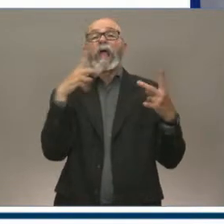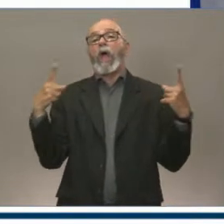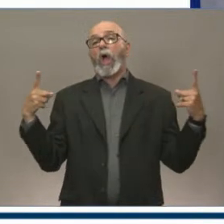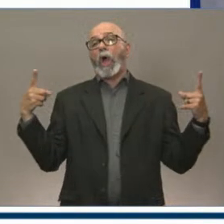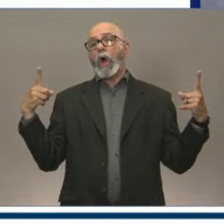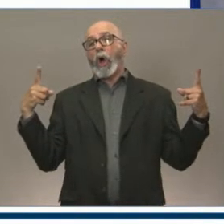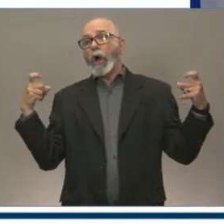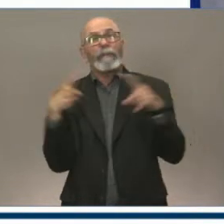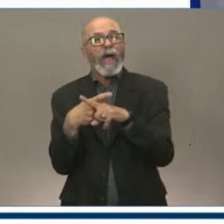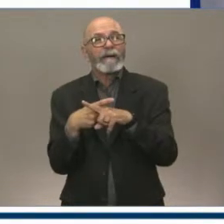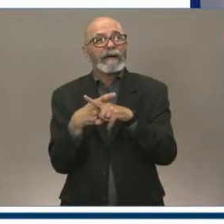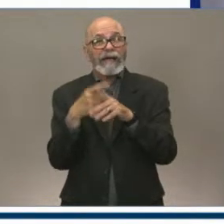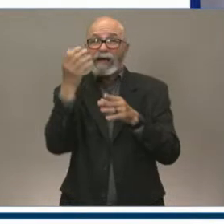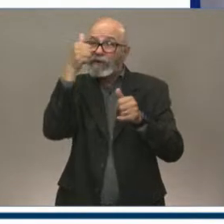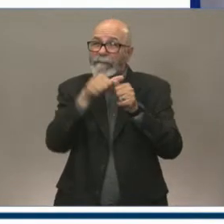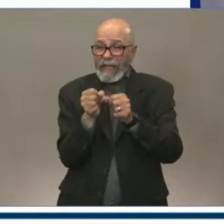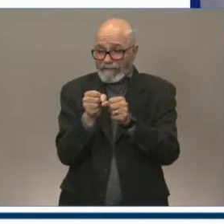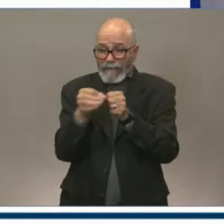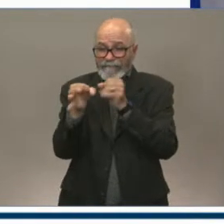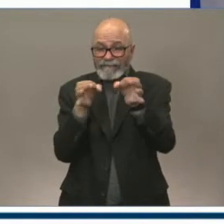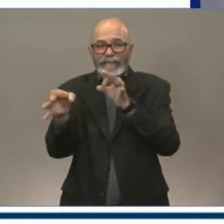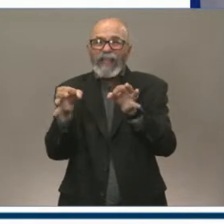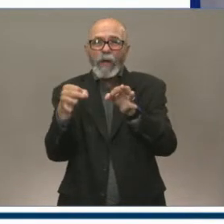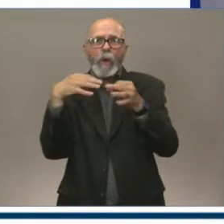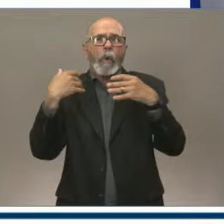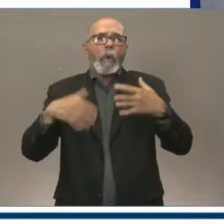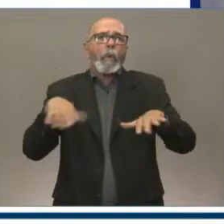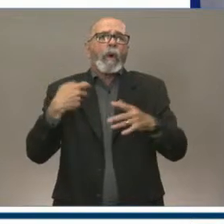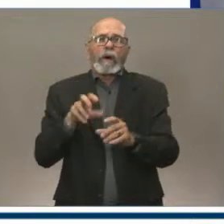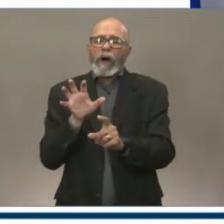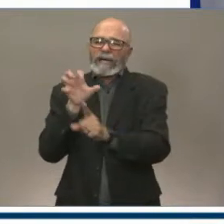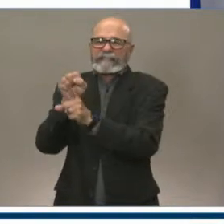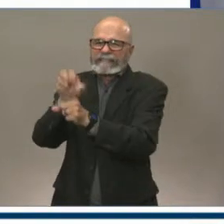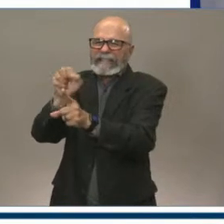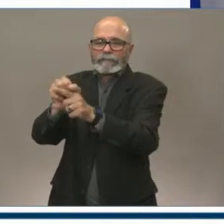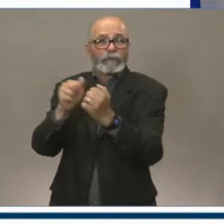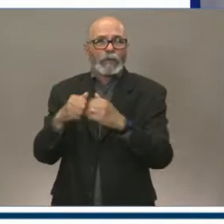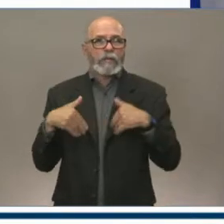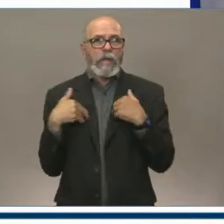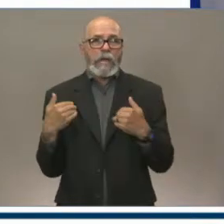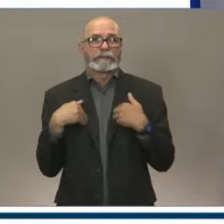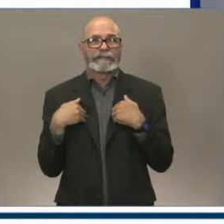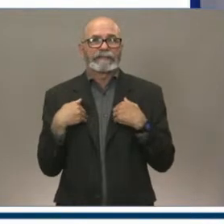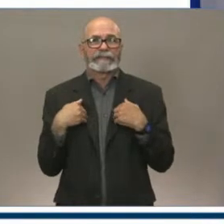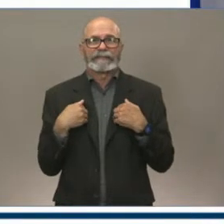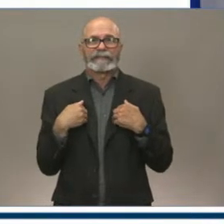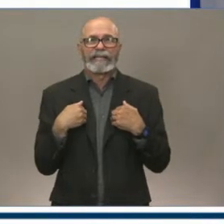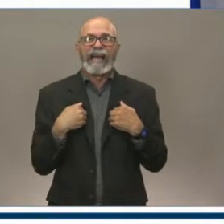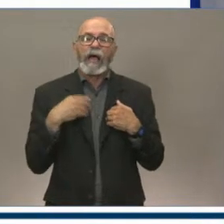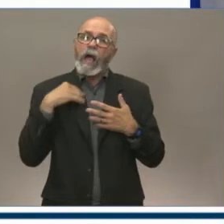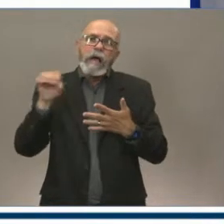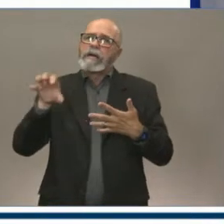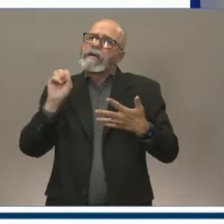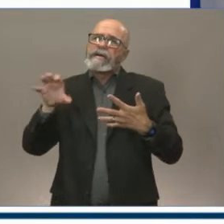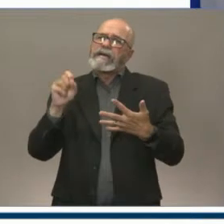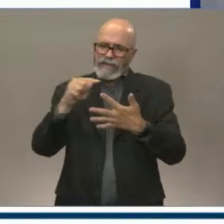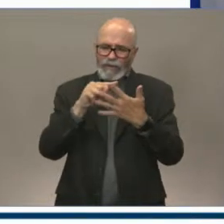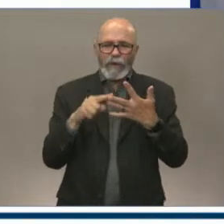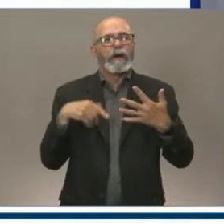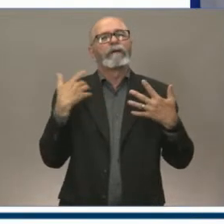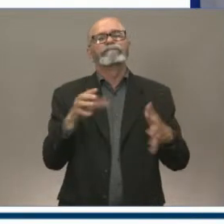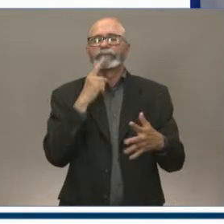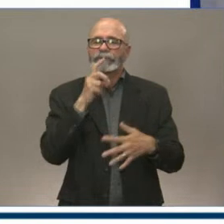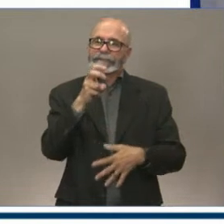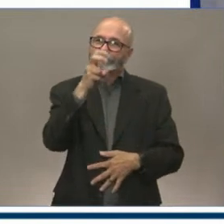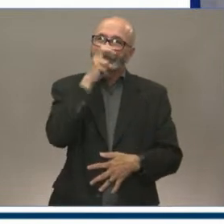and they are attacking younger people. I know we are asking a lot, but today's measures are exactly the approach that made us successful in the first